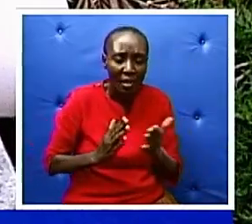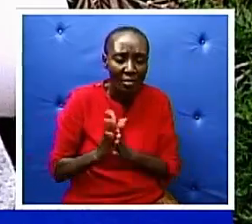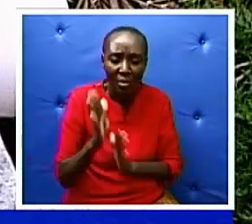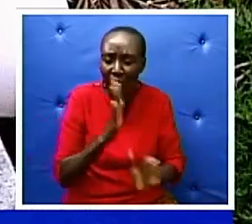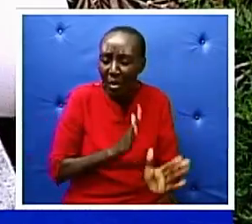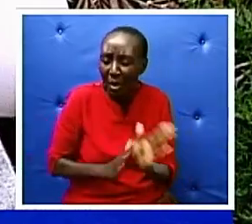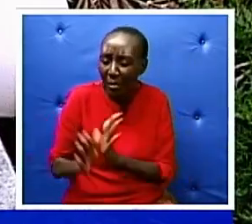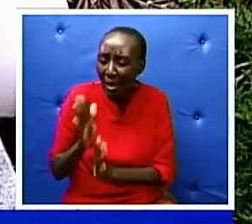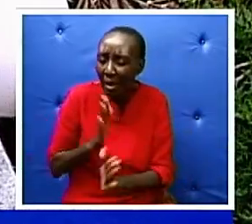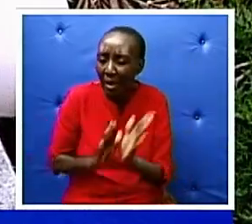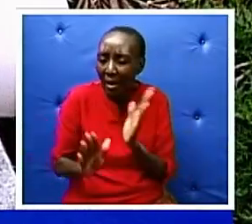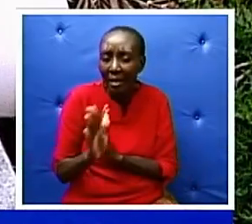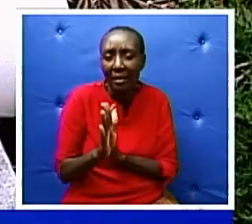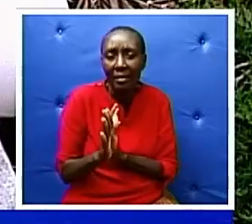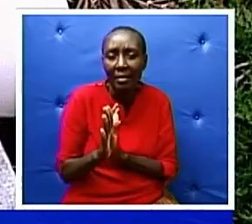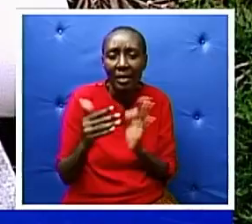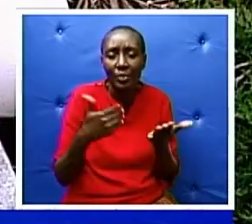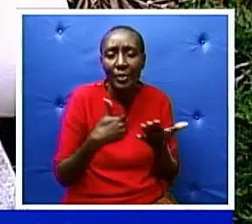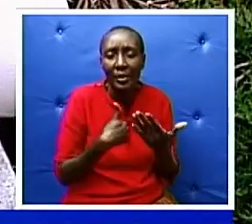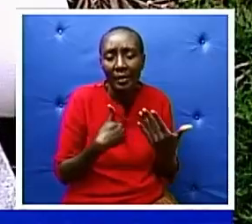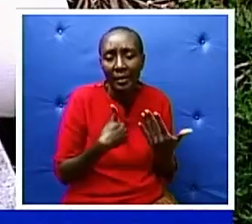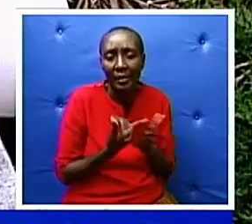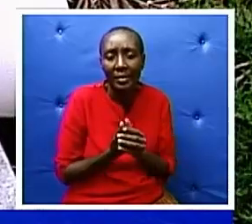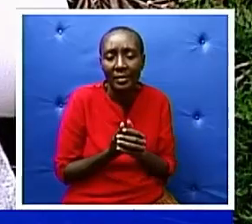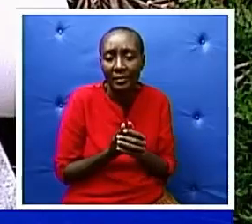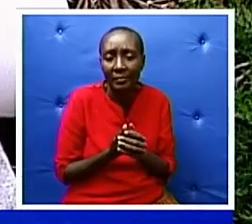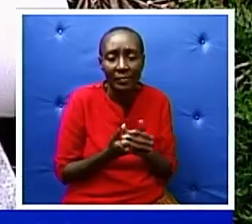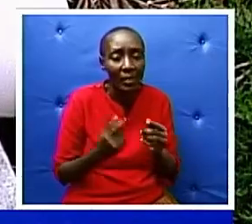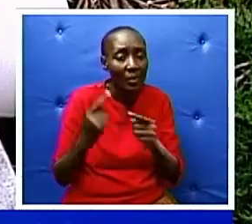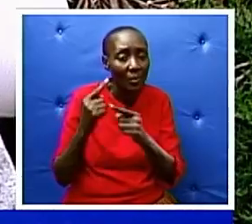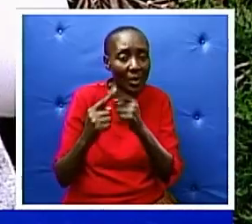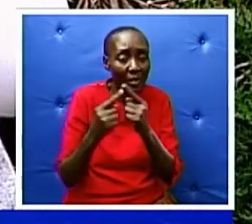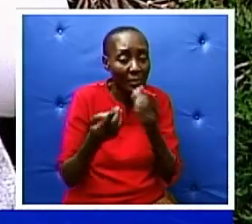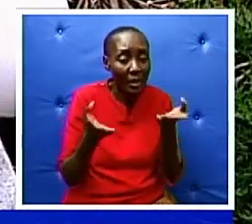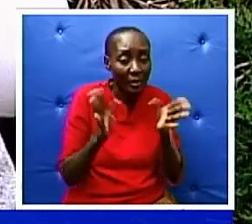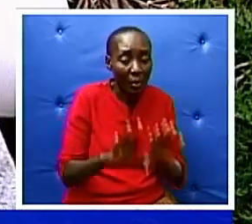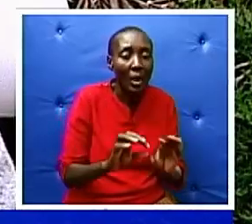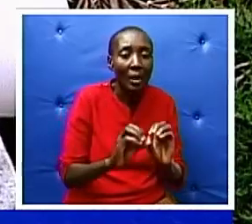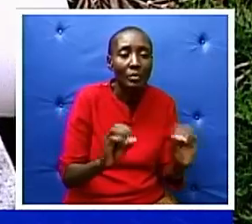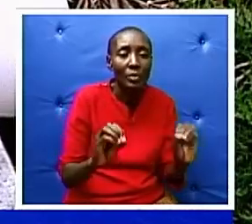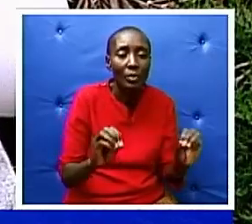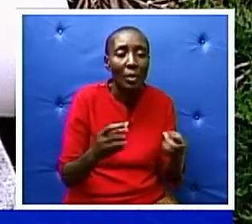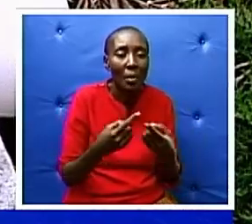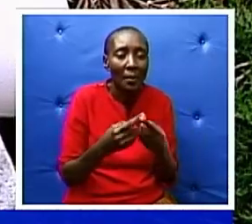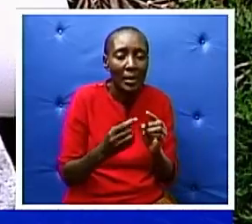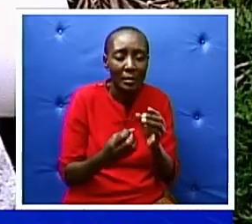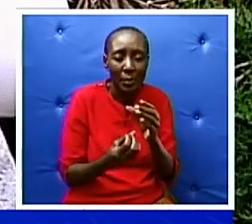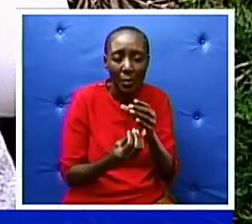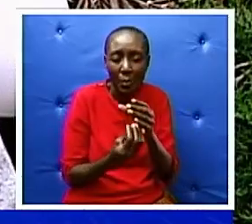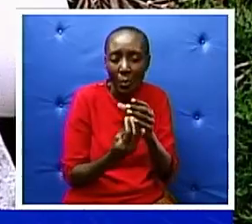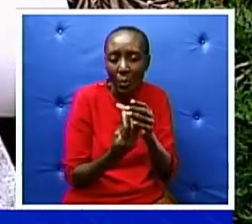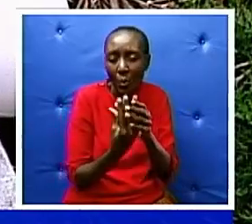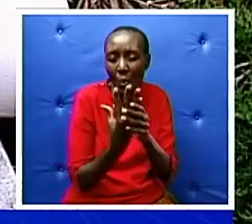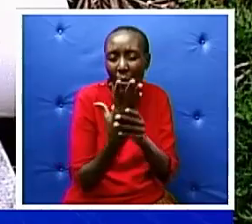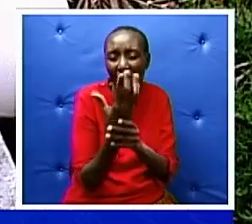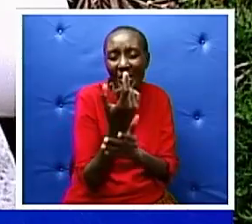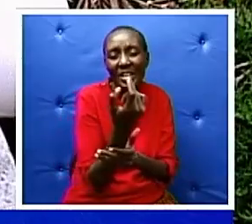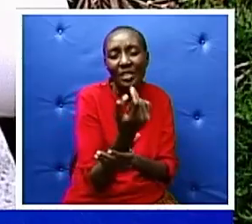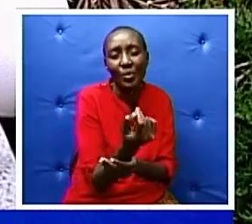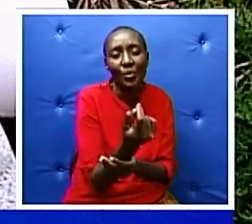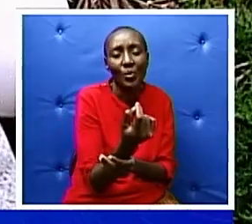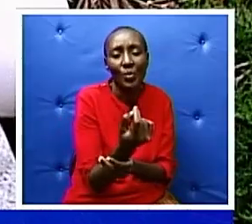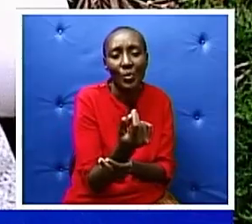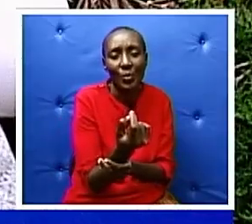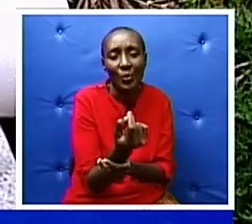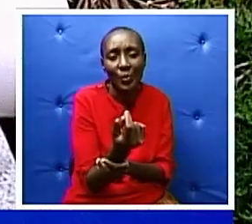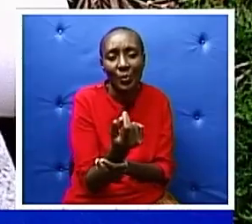didn't actually go through a recession. We just had minimal growth. We didn't have growth as expected.